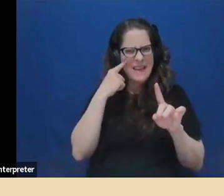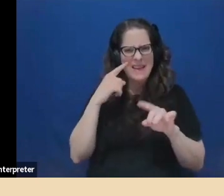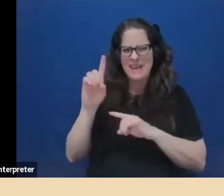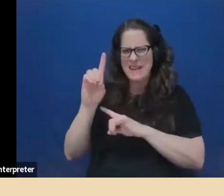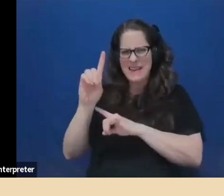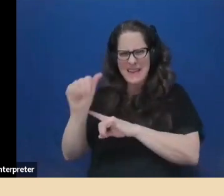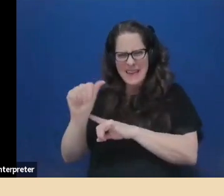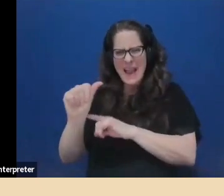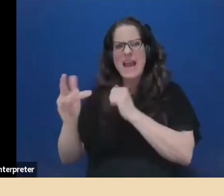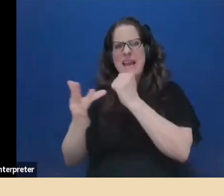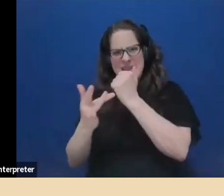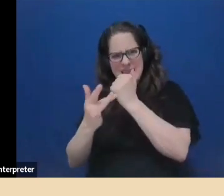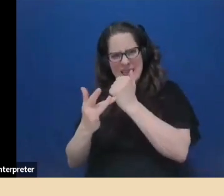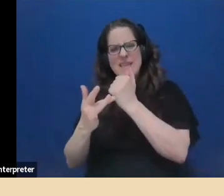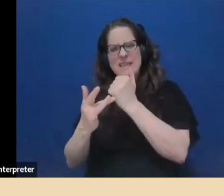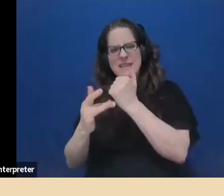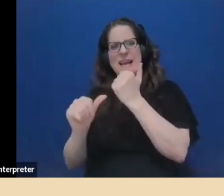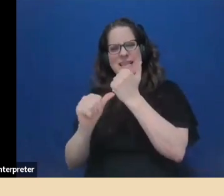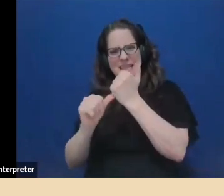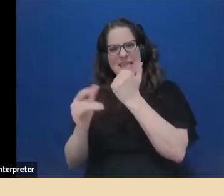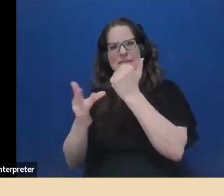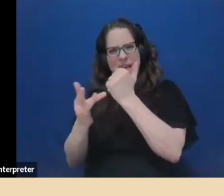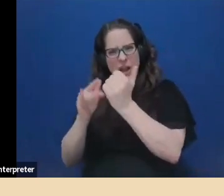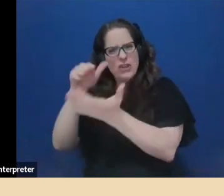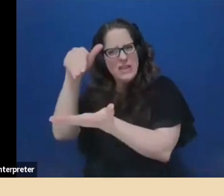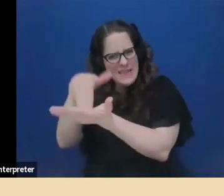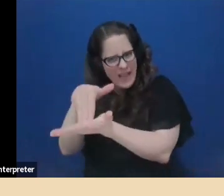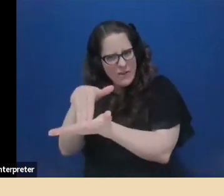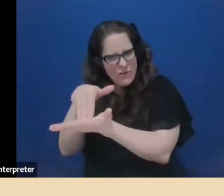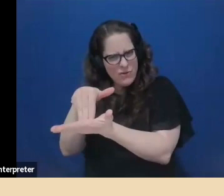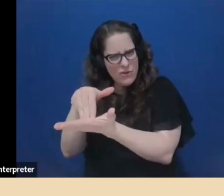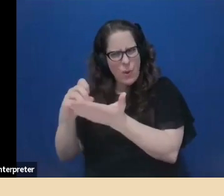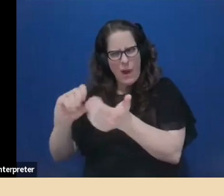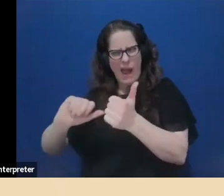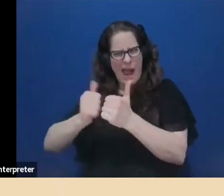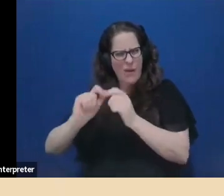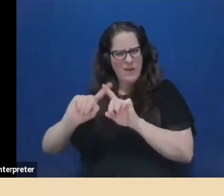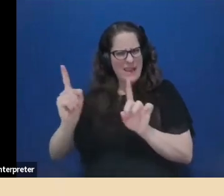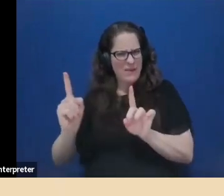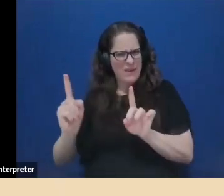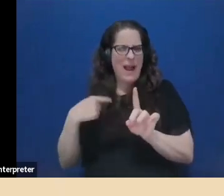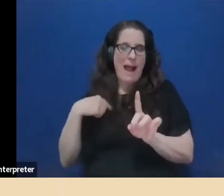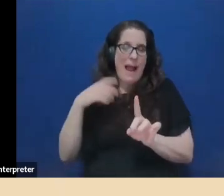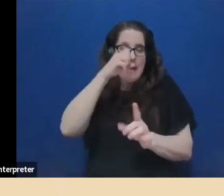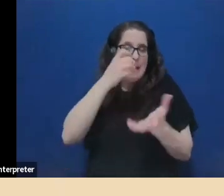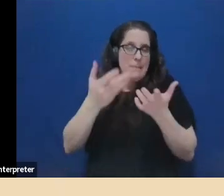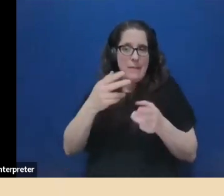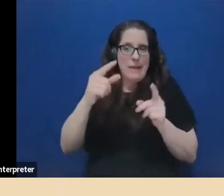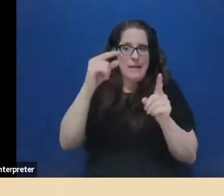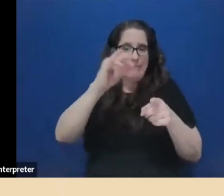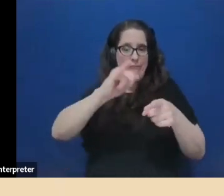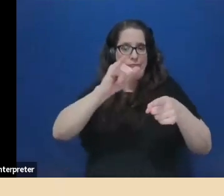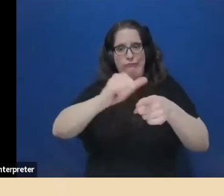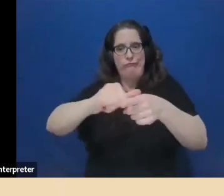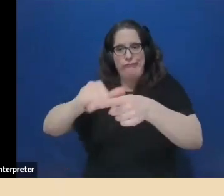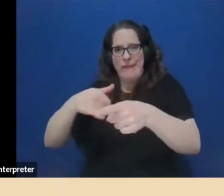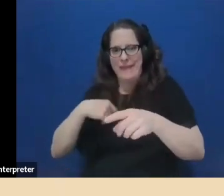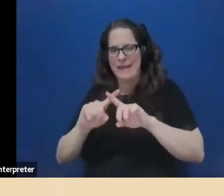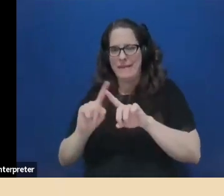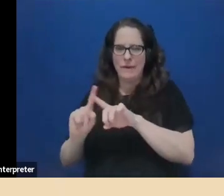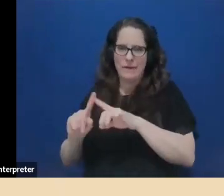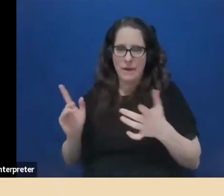DDA Assistive Yeah. Technology Center. Right. So I guess I'm getting confused with the terminology. The Assistive